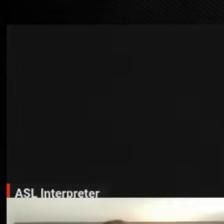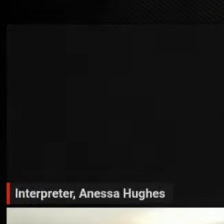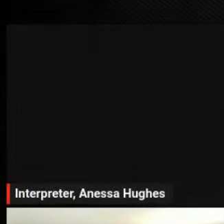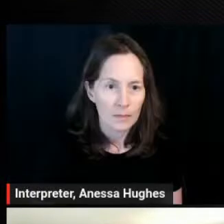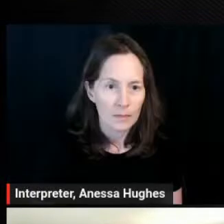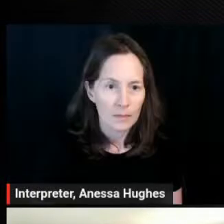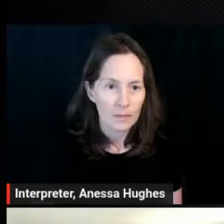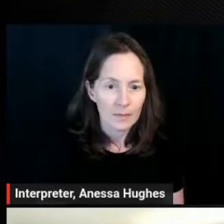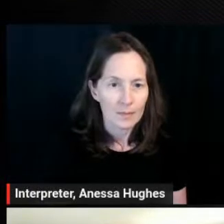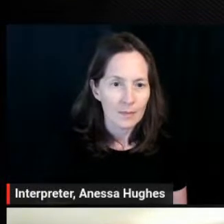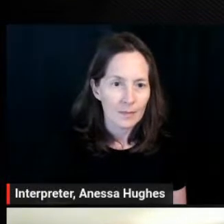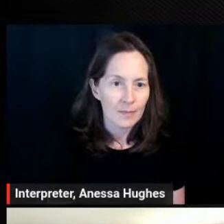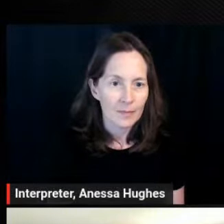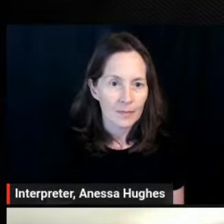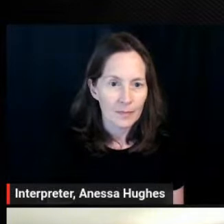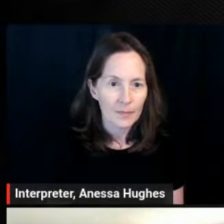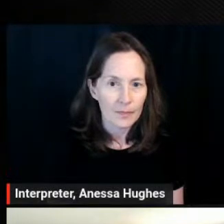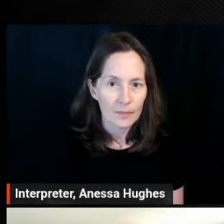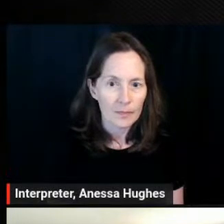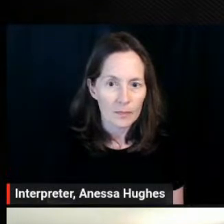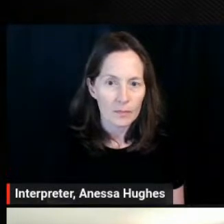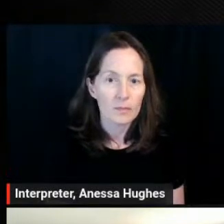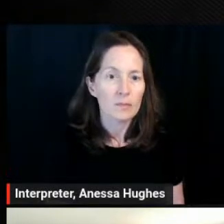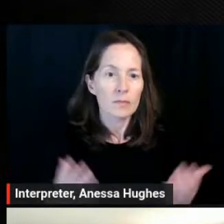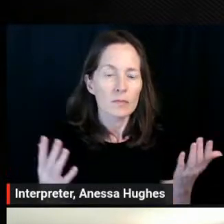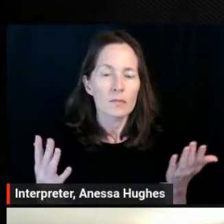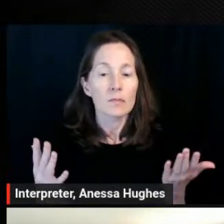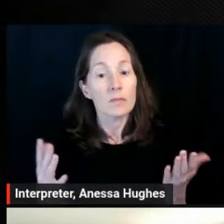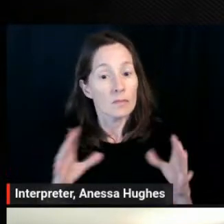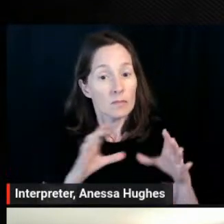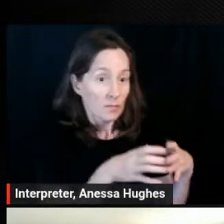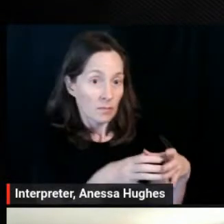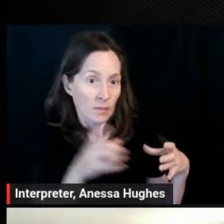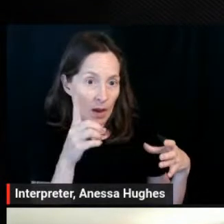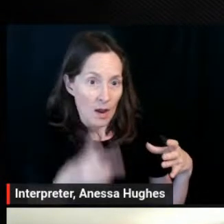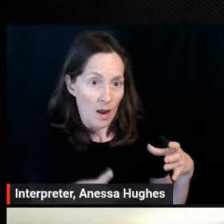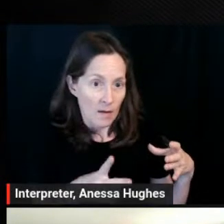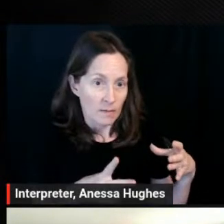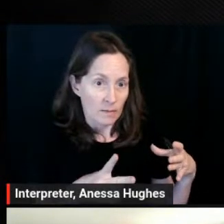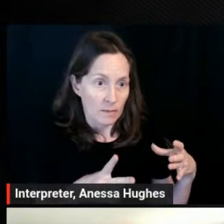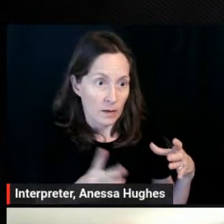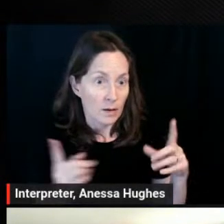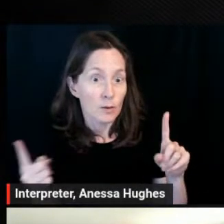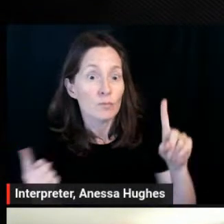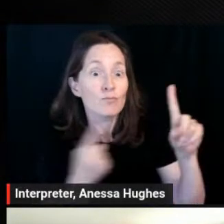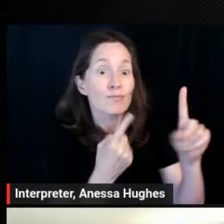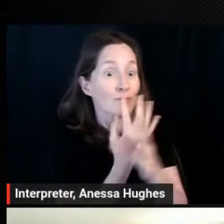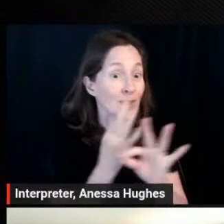half towards enslavement.